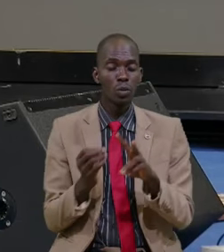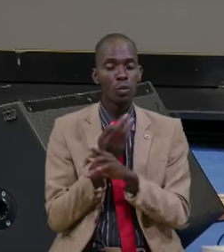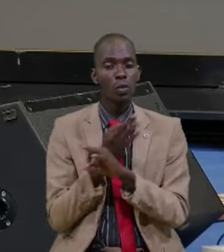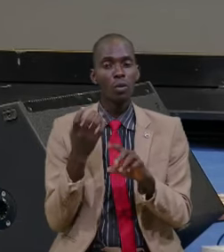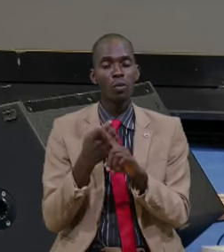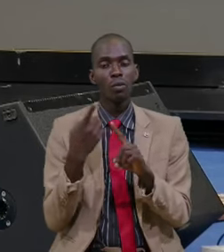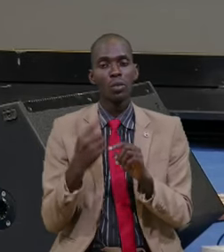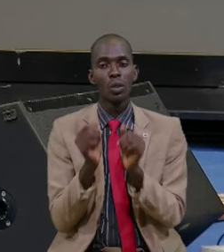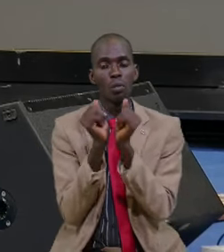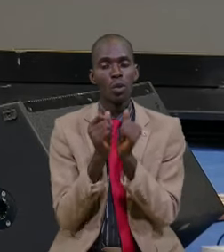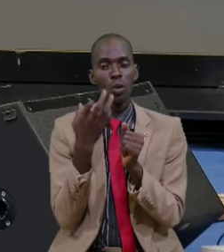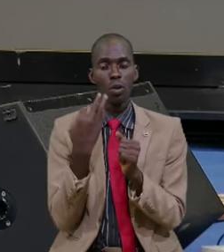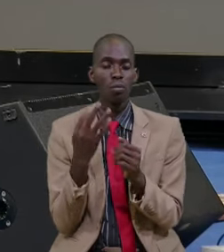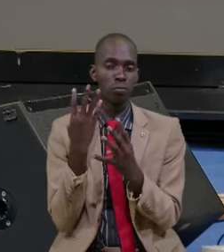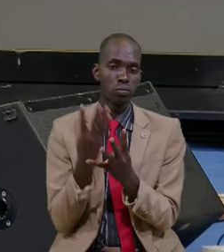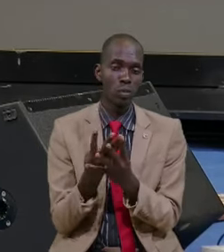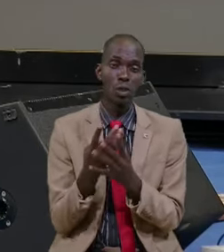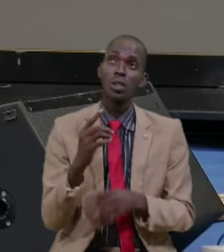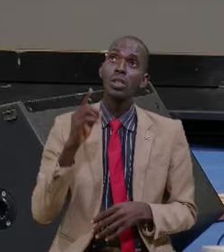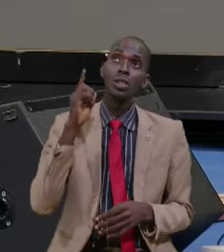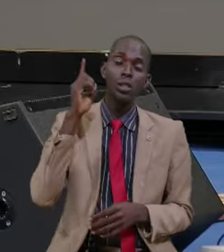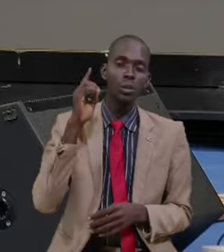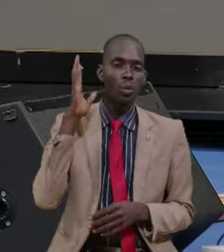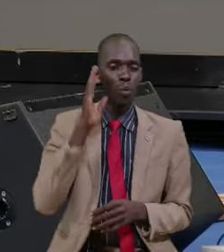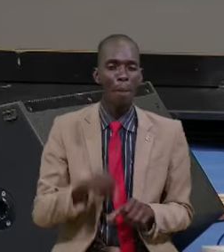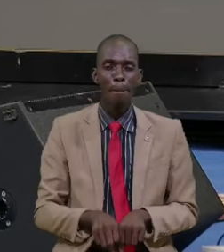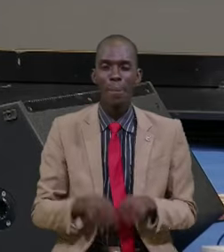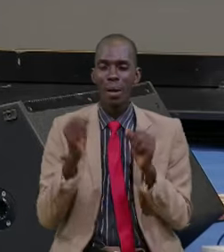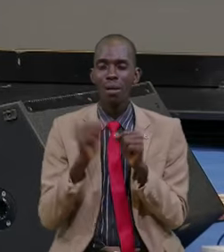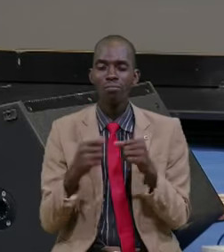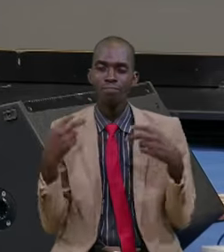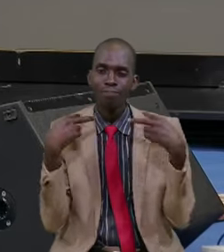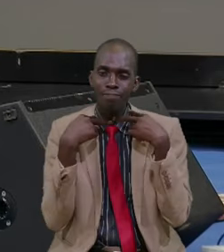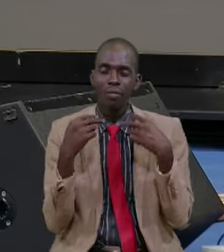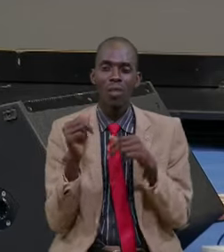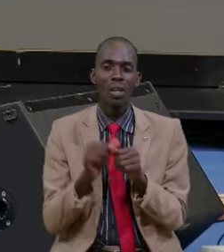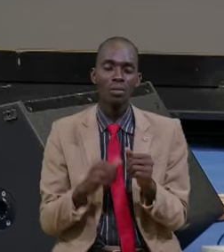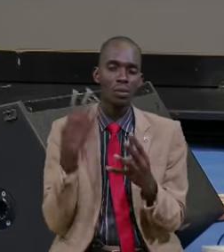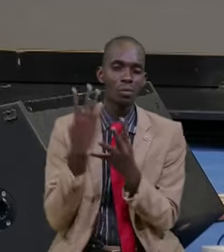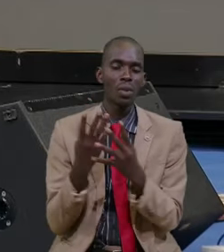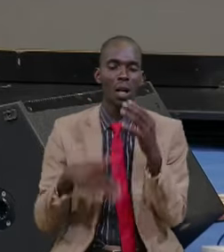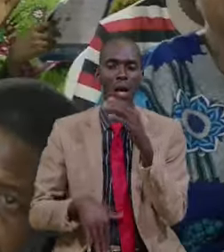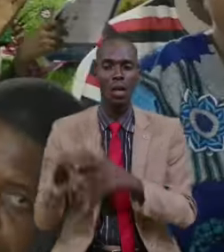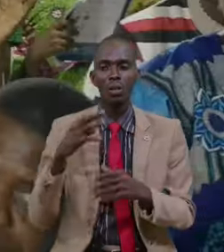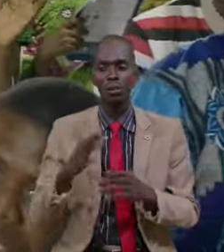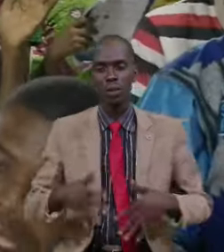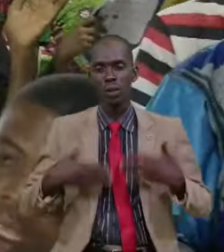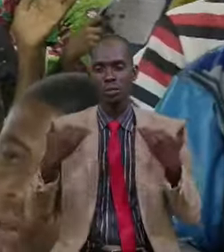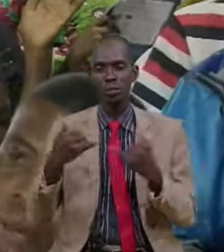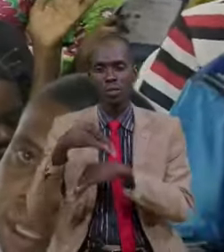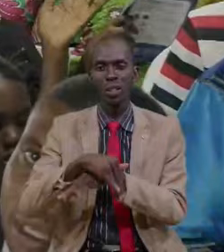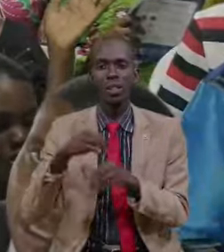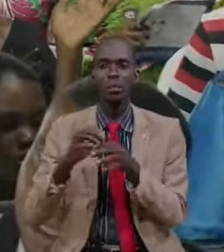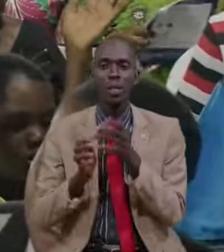bondage of captivity. He'll break every yoke, every captivity out of your life tonight in Jesus'